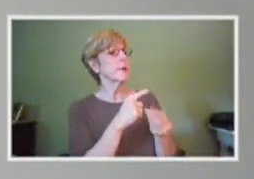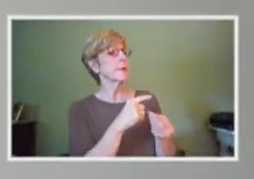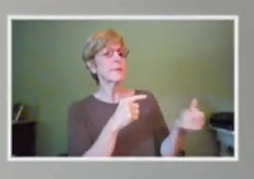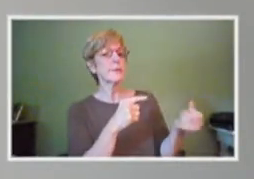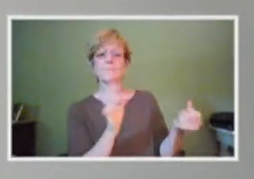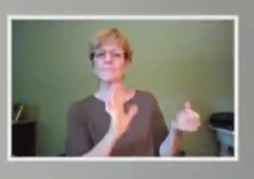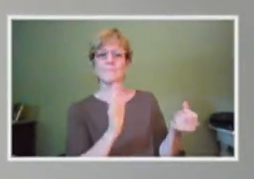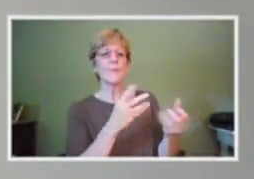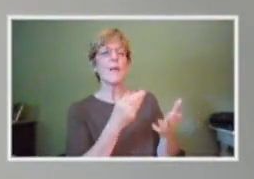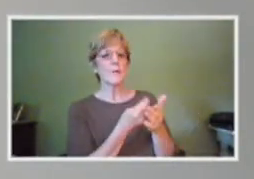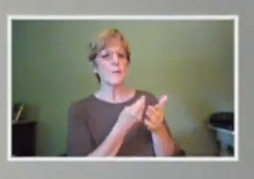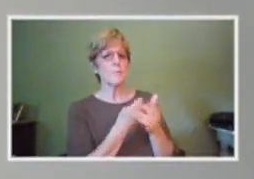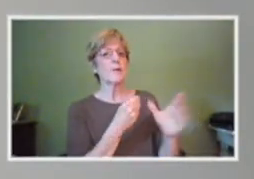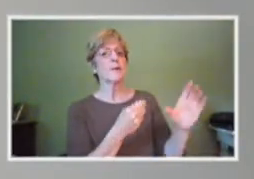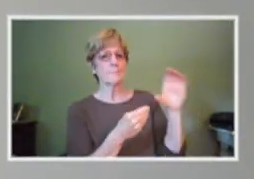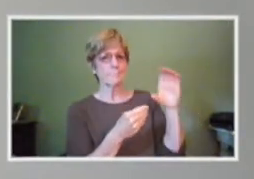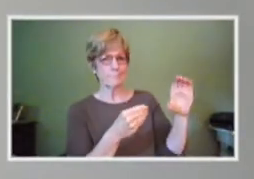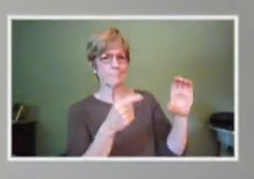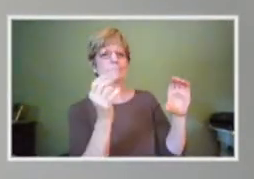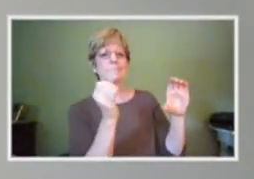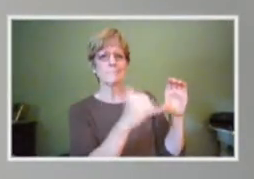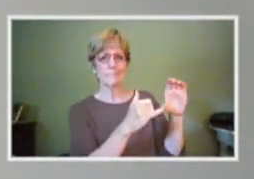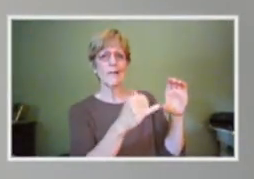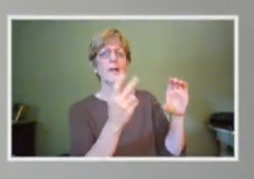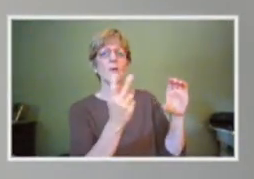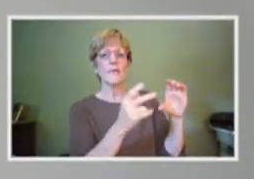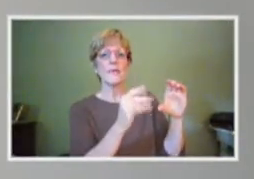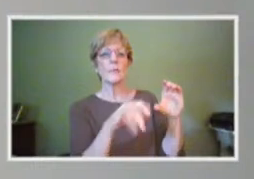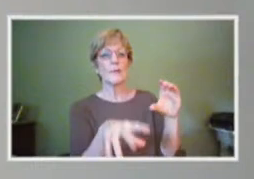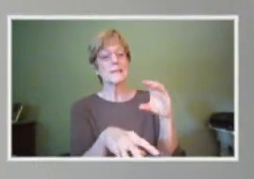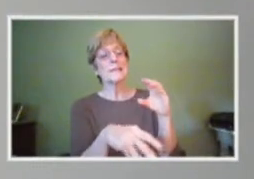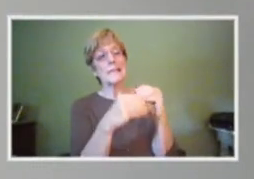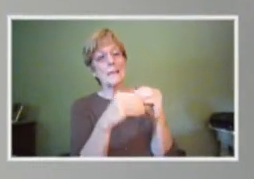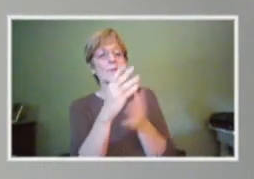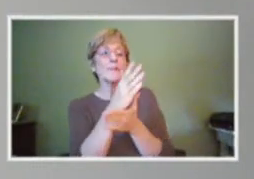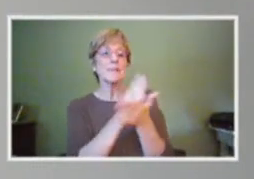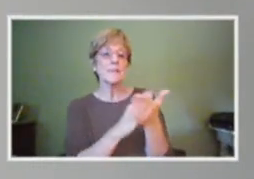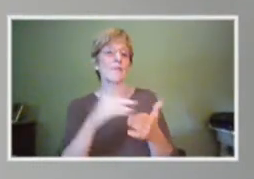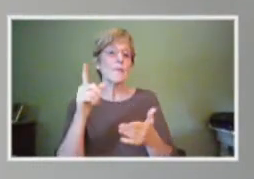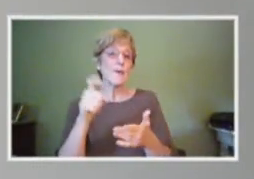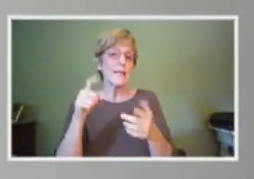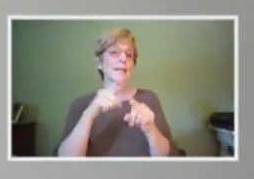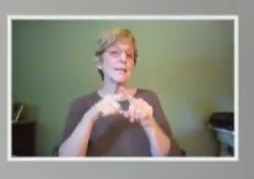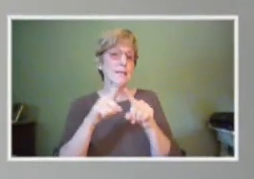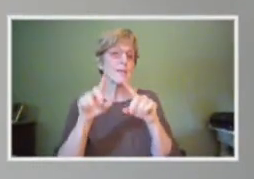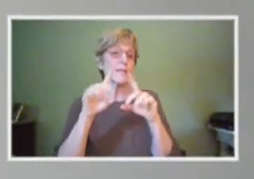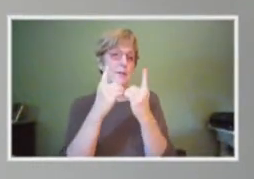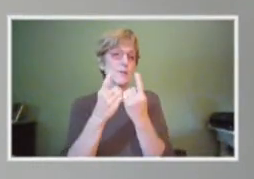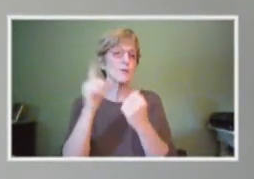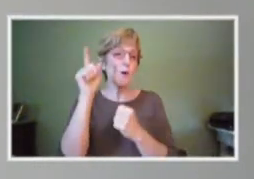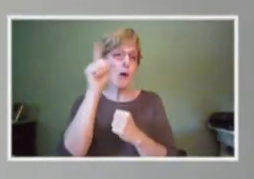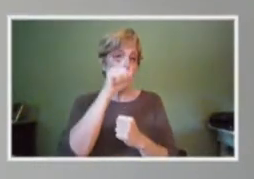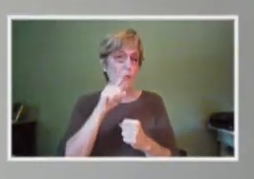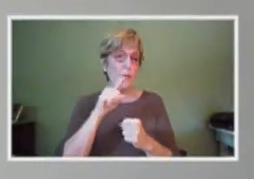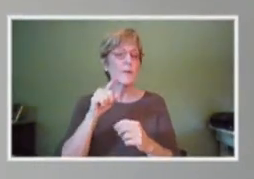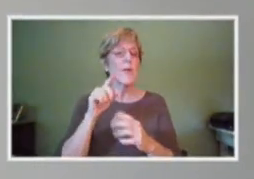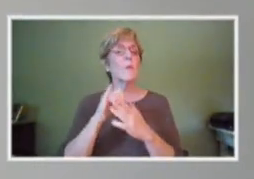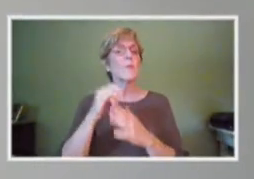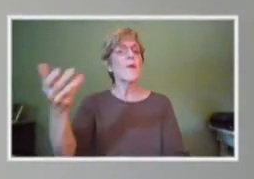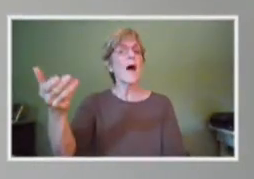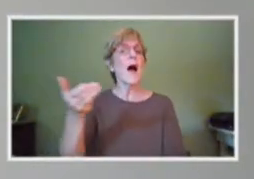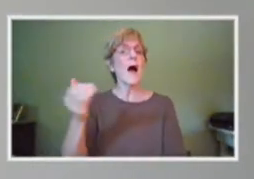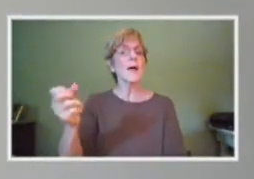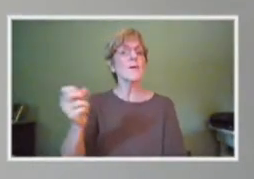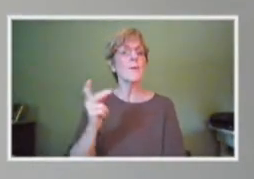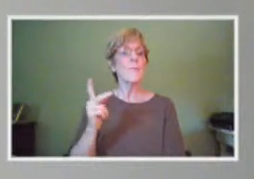true. We are able to supplement some of our needs throughout our department with what we call hireback program. So we